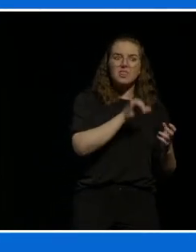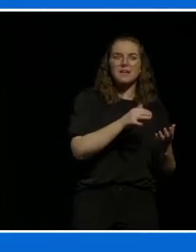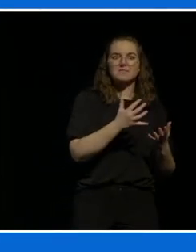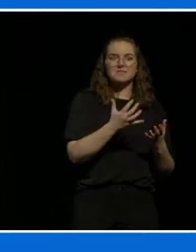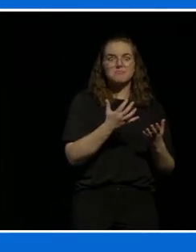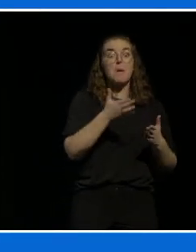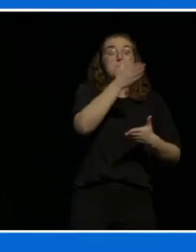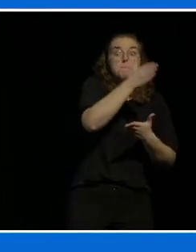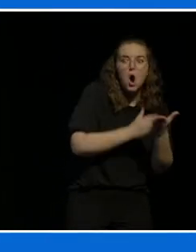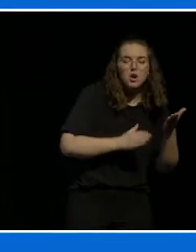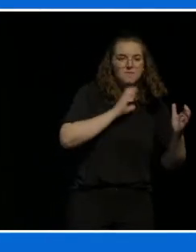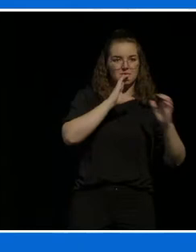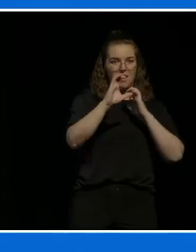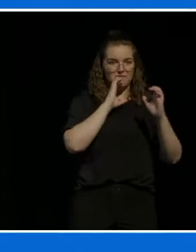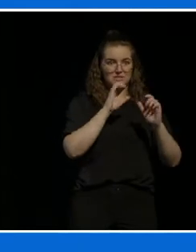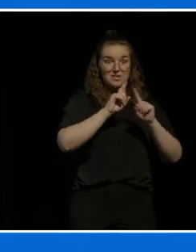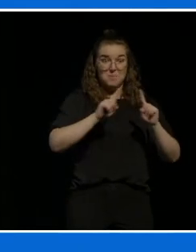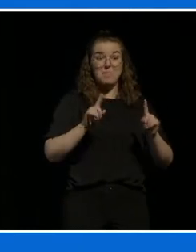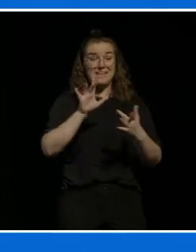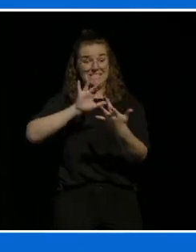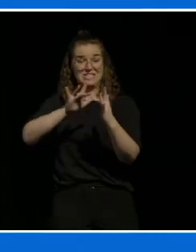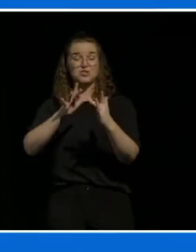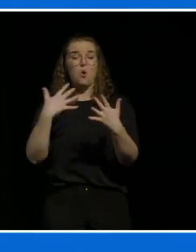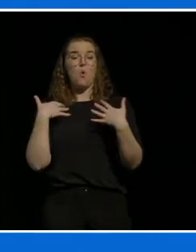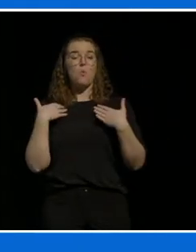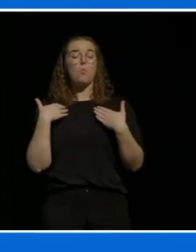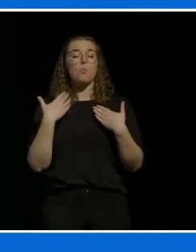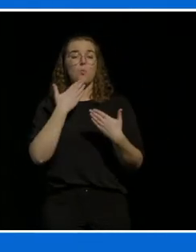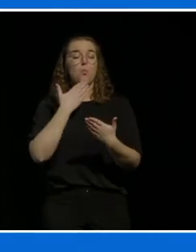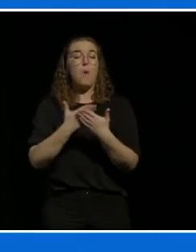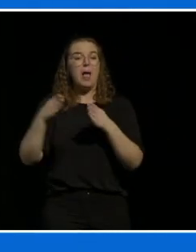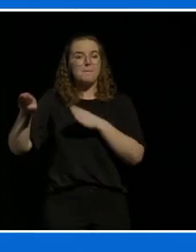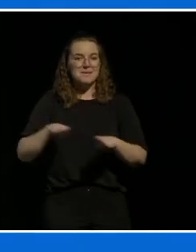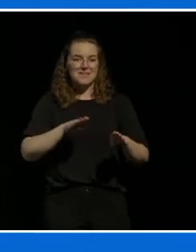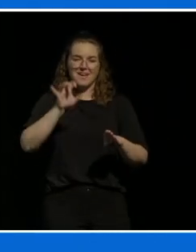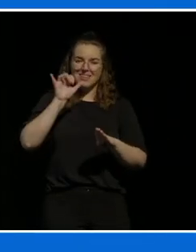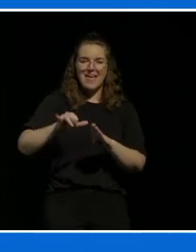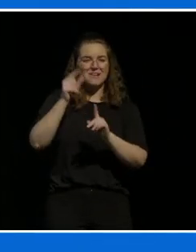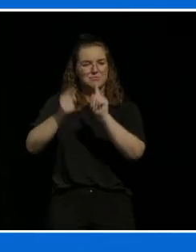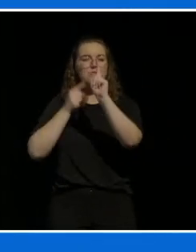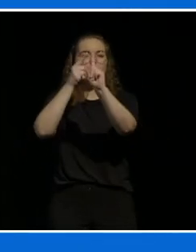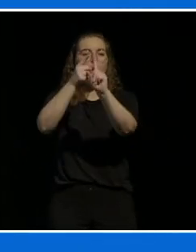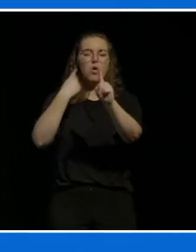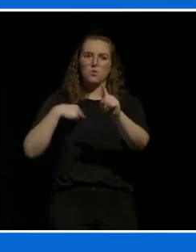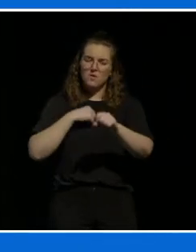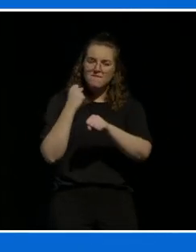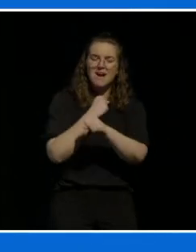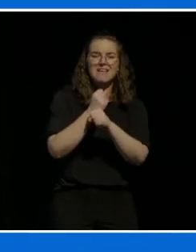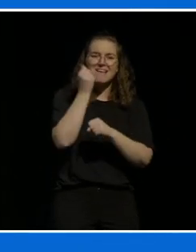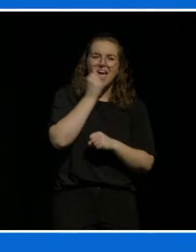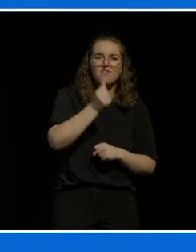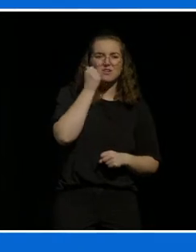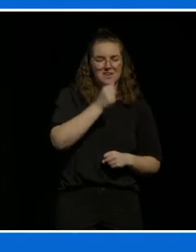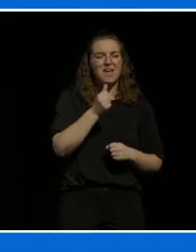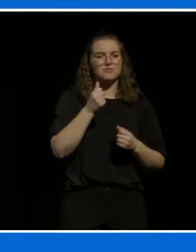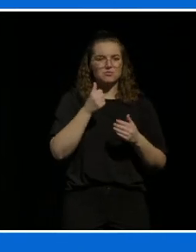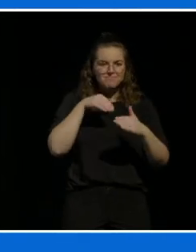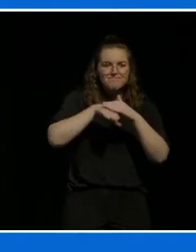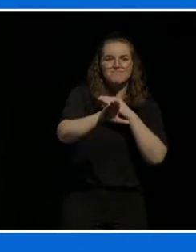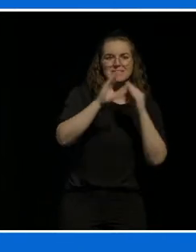digital well-being is the ultimate state. It is a spectrum, it is a journey, and something that we're fighting every day to get in schools. I love